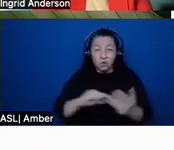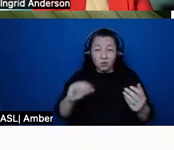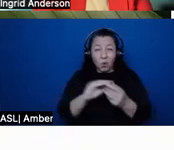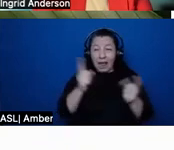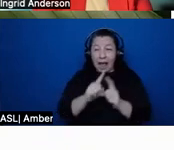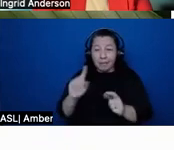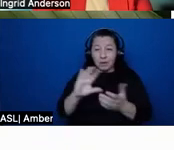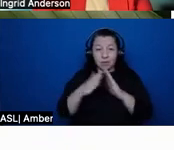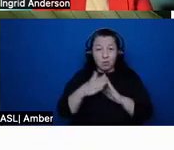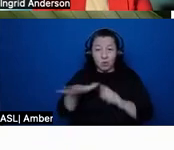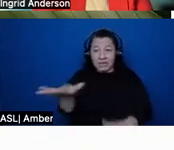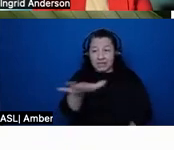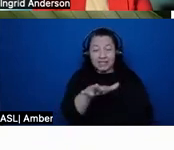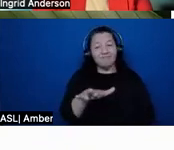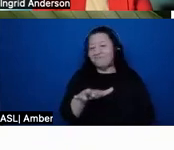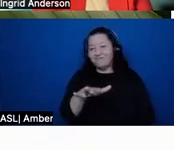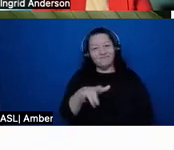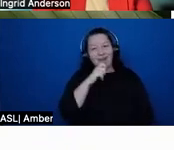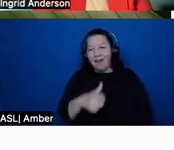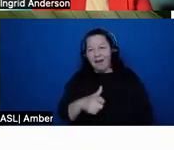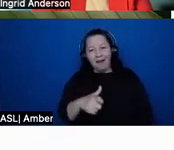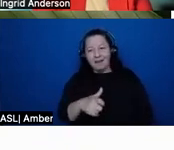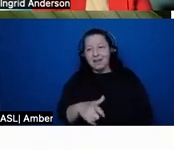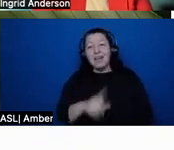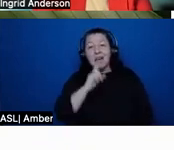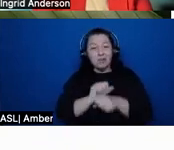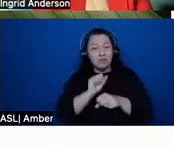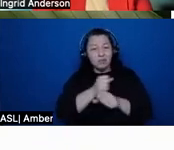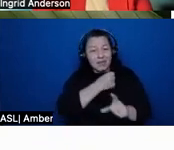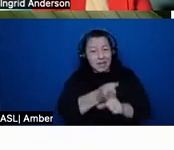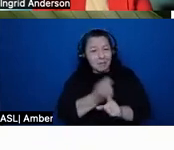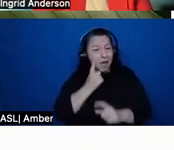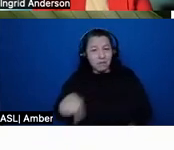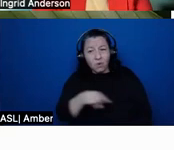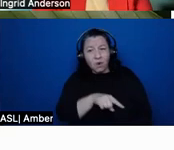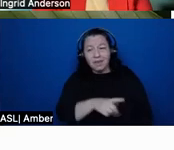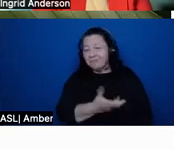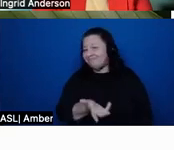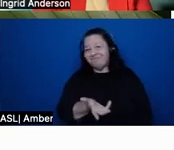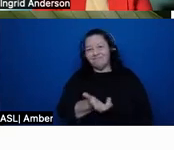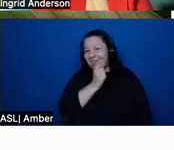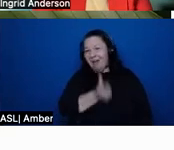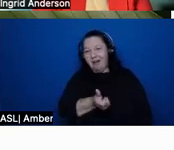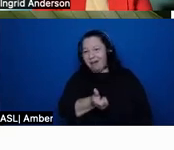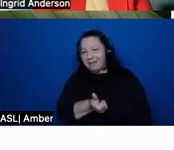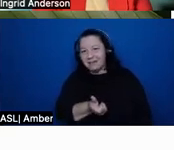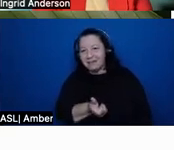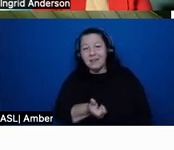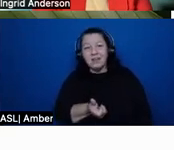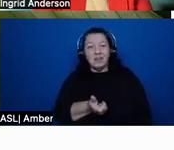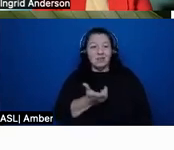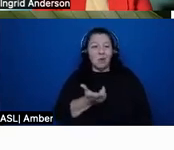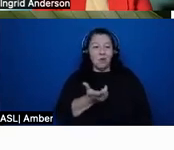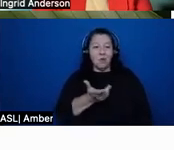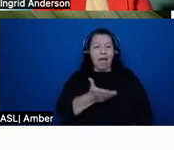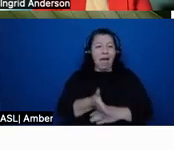communities, and nor what that true impact is on folks, right? And so after sexual violence, we're thinking